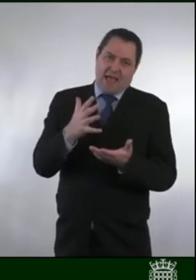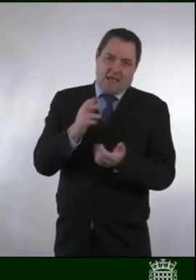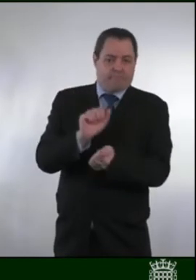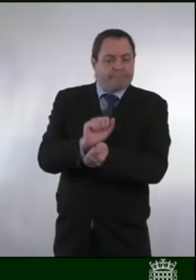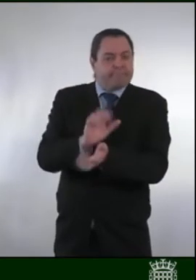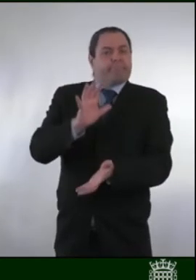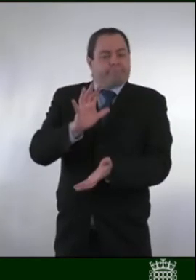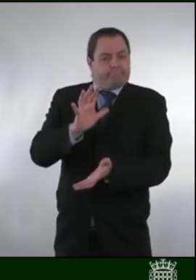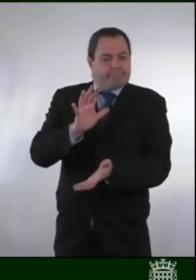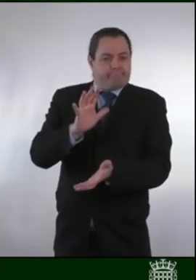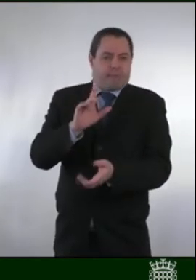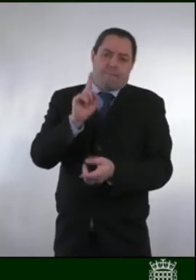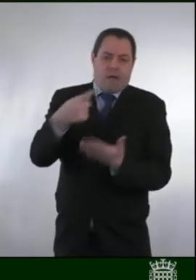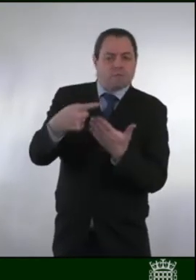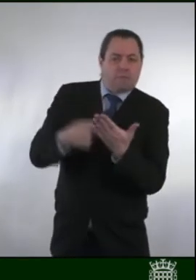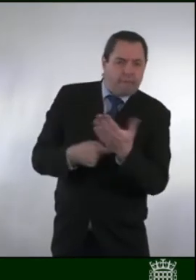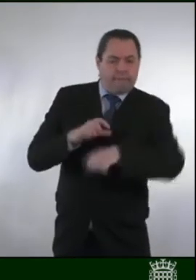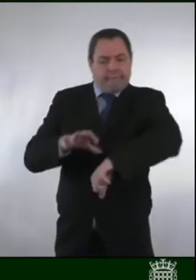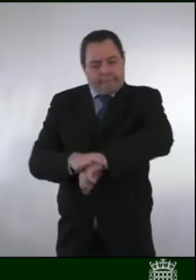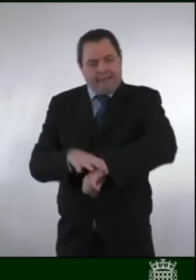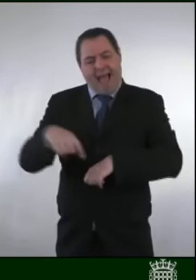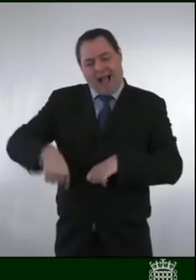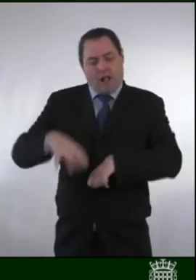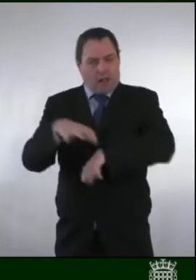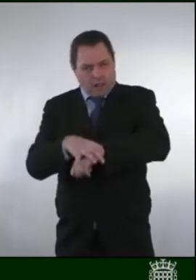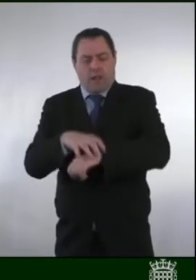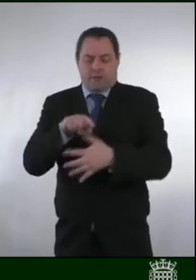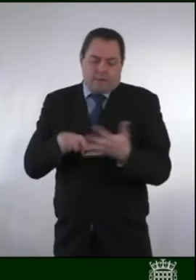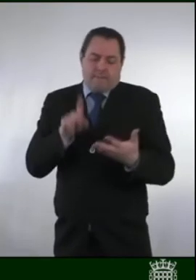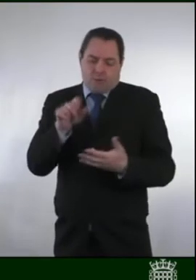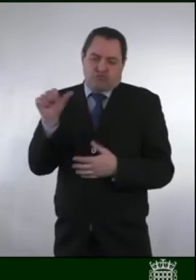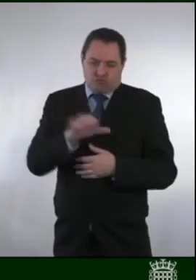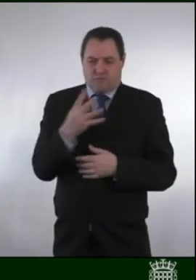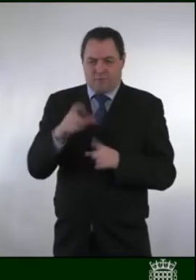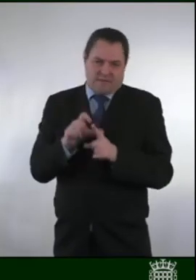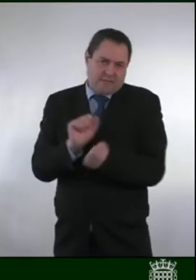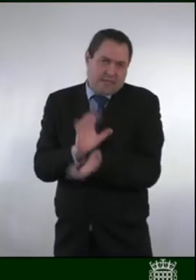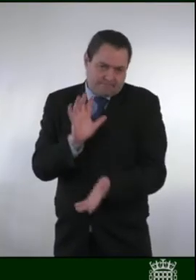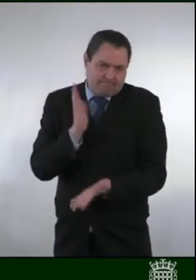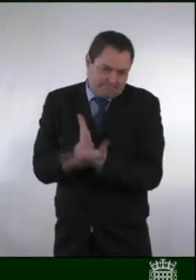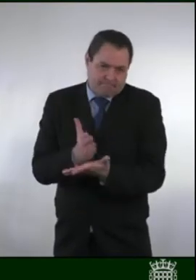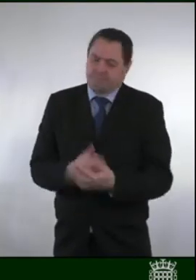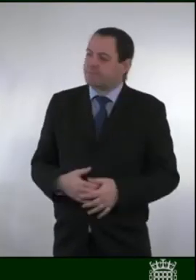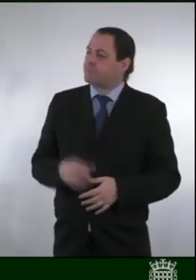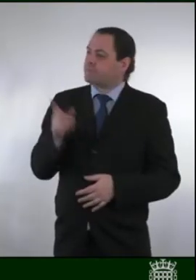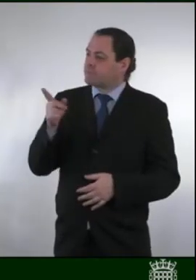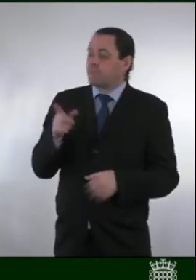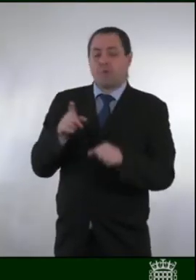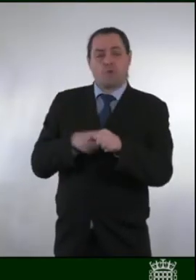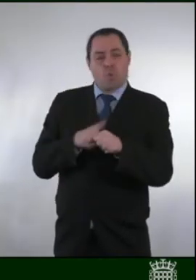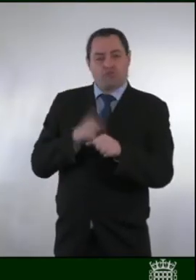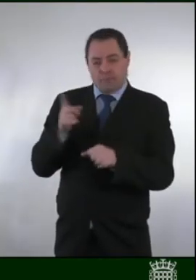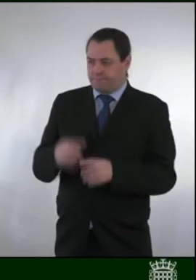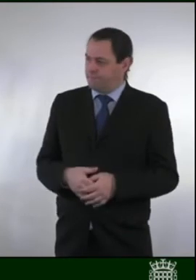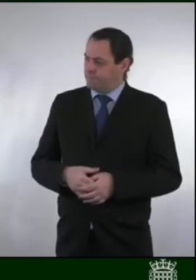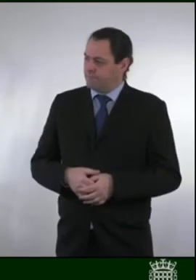admittedly in the conditions that she describes. Let's head up to Yorkshire with Jason McCartney. Jason McCartney. Thank you, Mr.